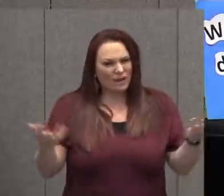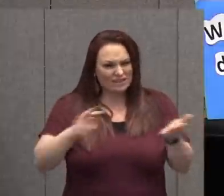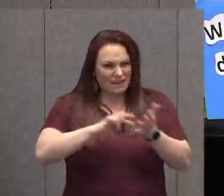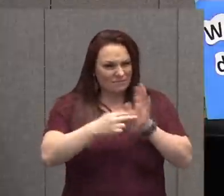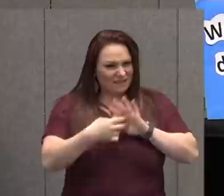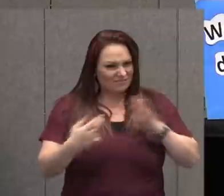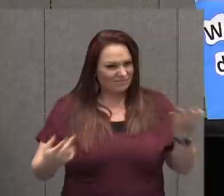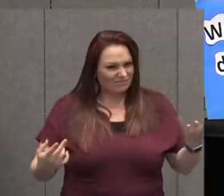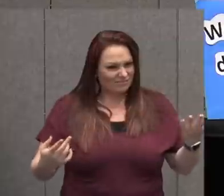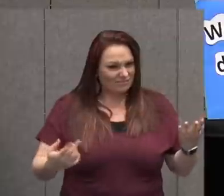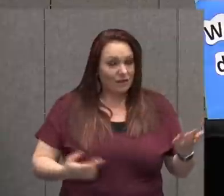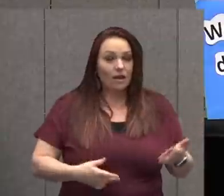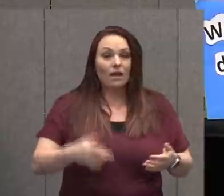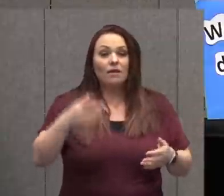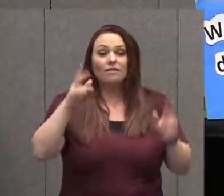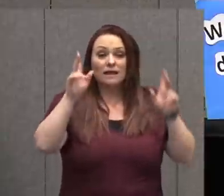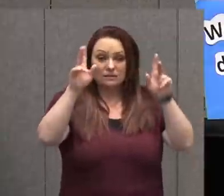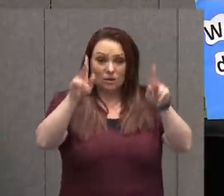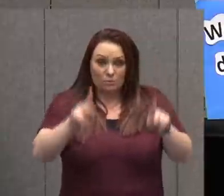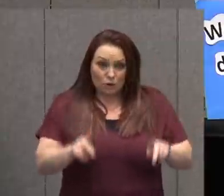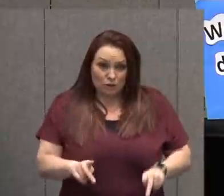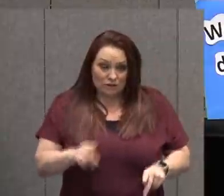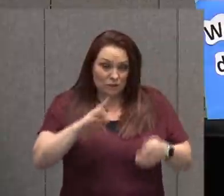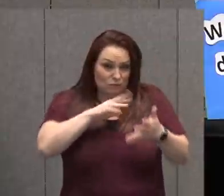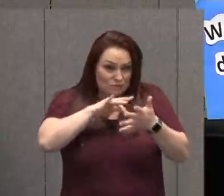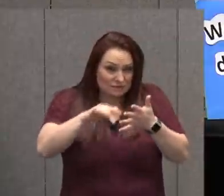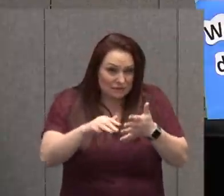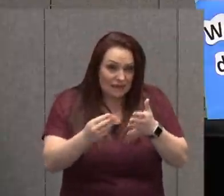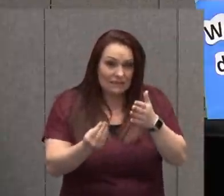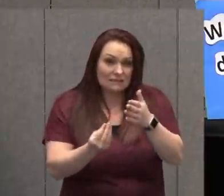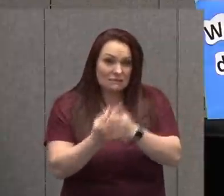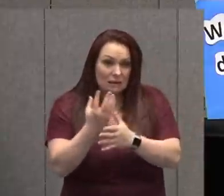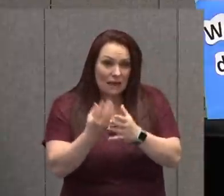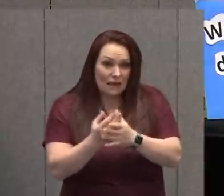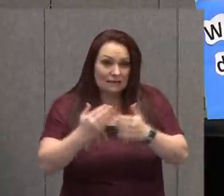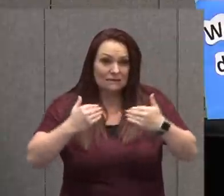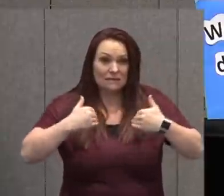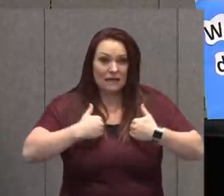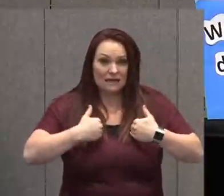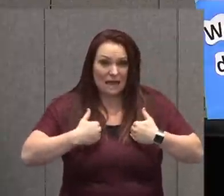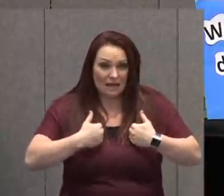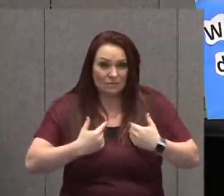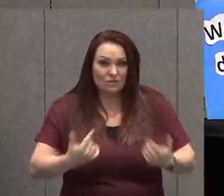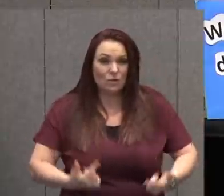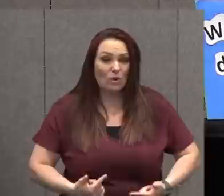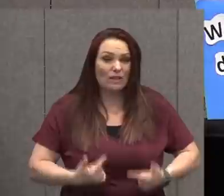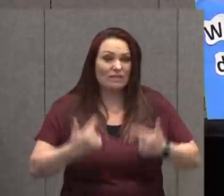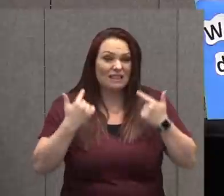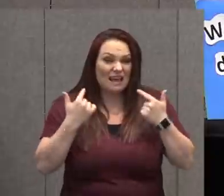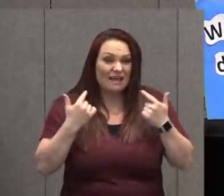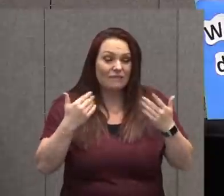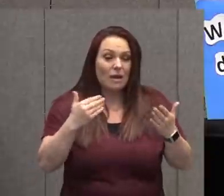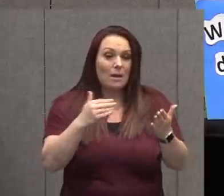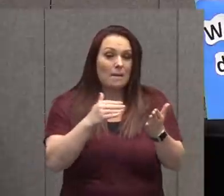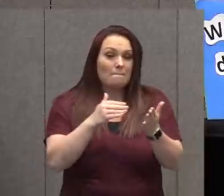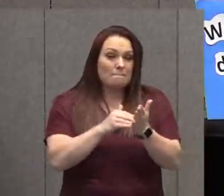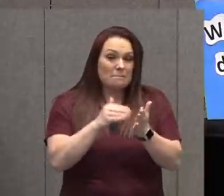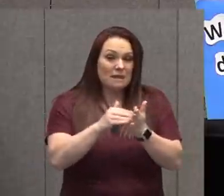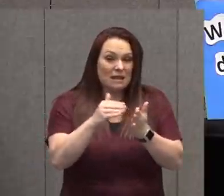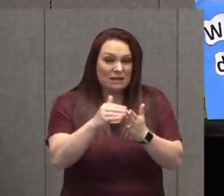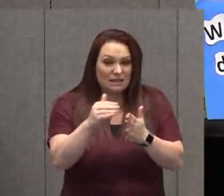is someone who studies plants and animals that lived millions of years